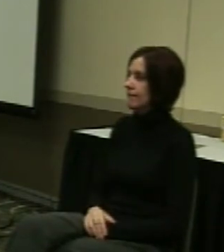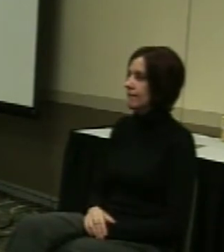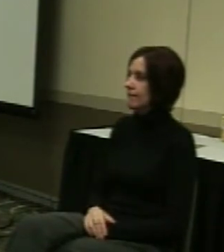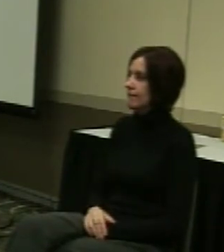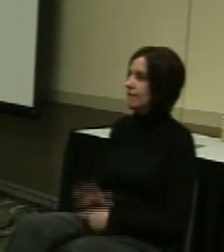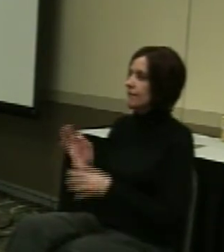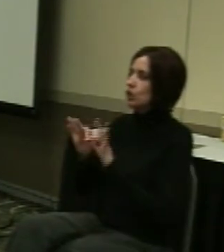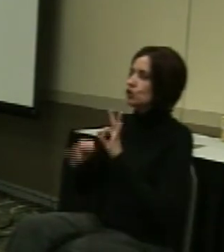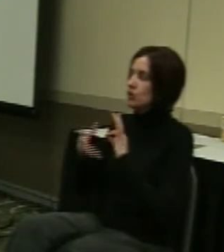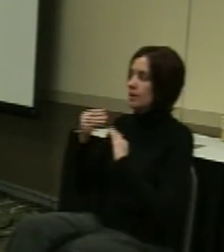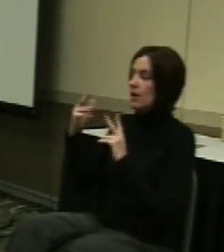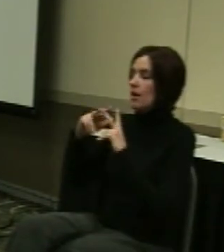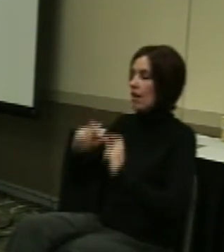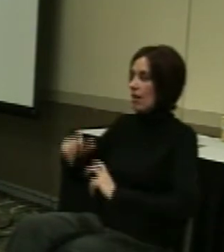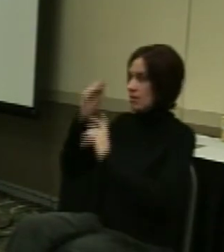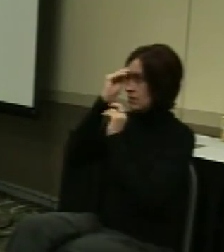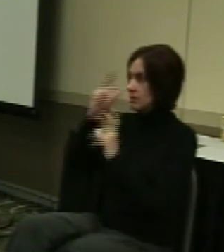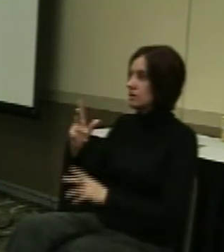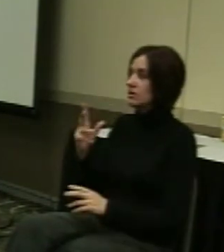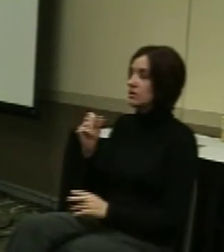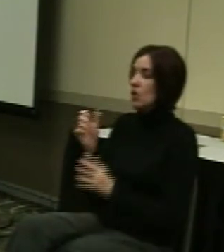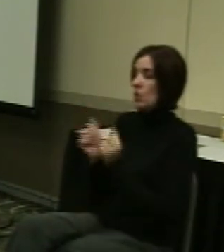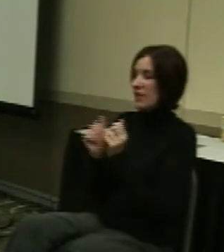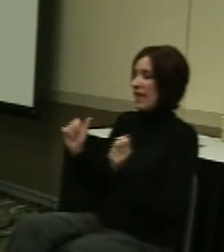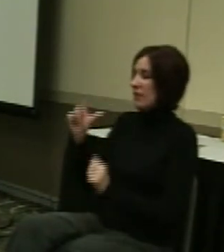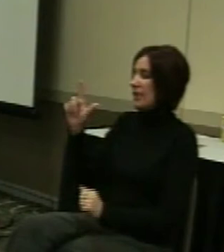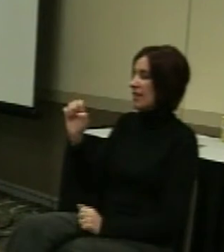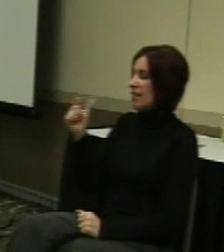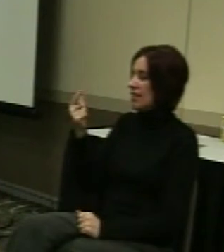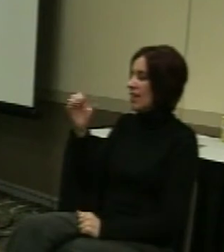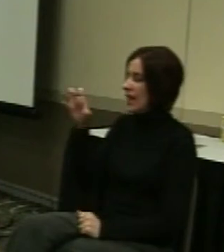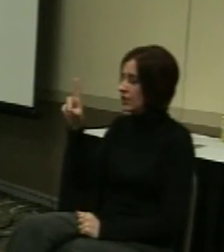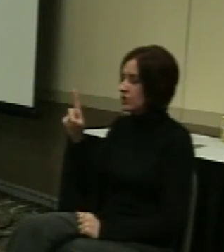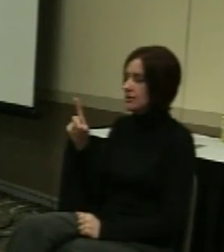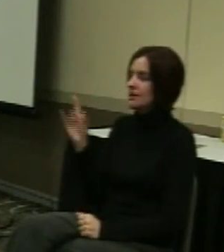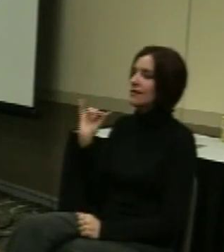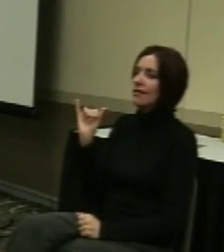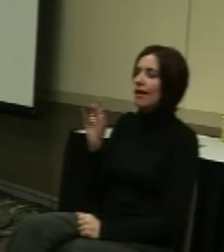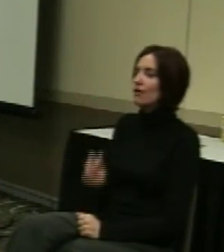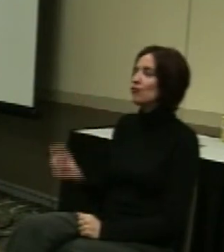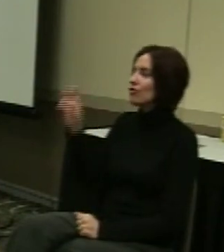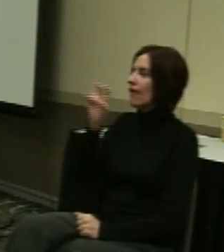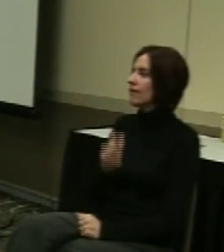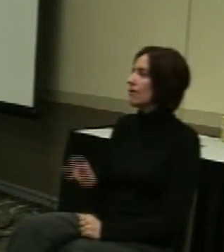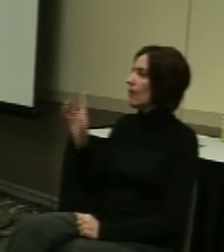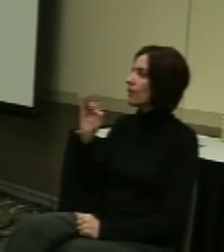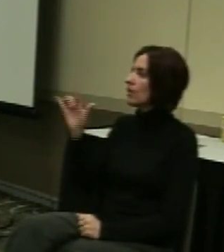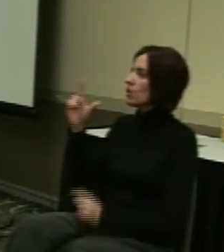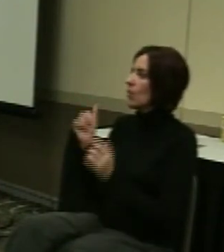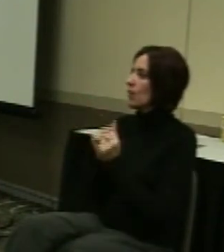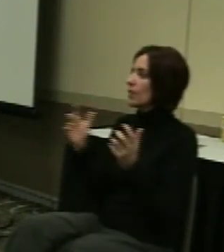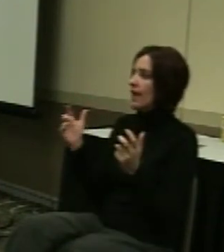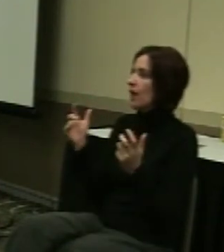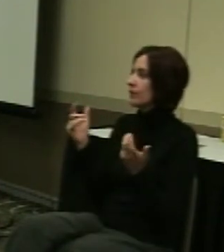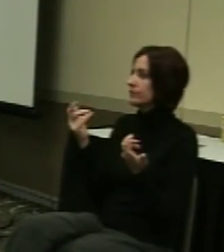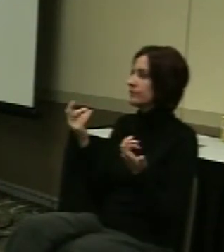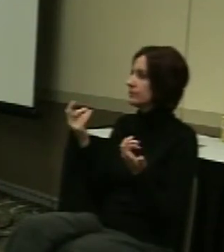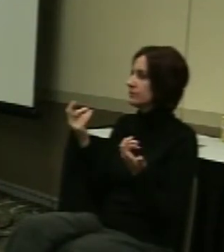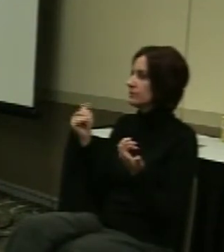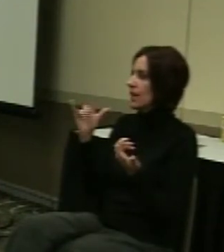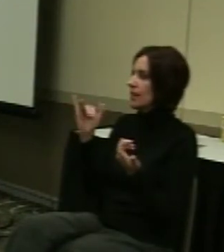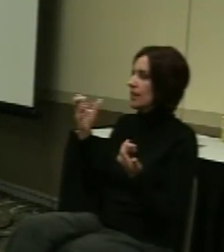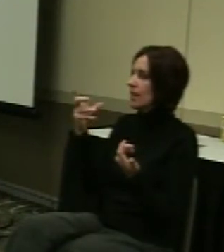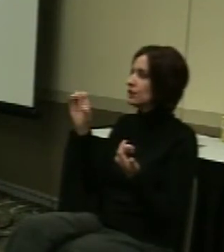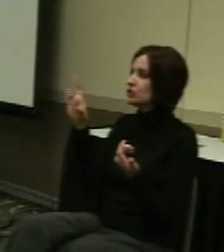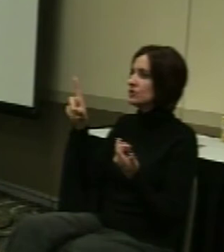analyze data. So without a legend, it's kind of like traveling around the state of Illinois without a legend on your state map. Do you understand